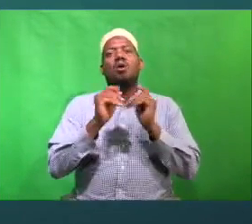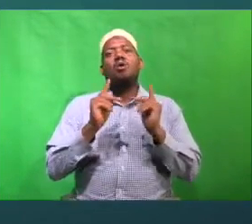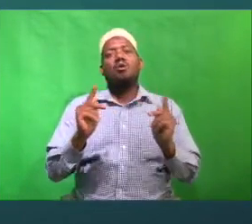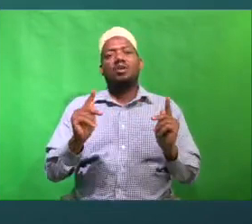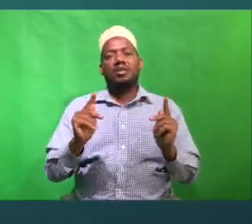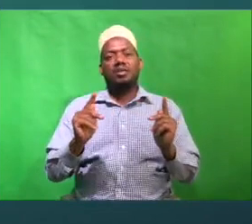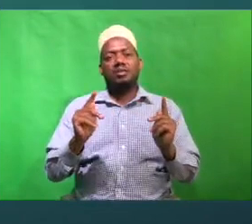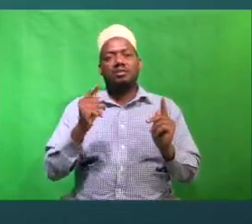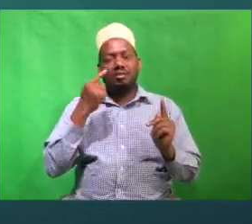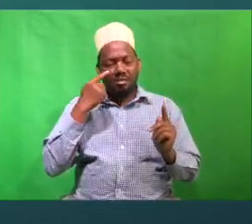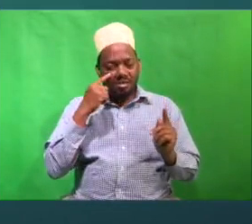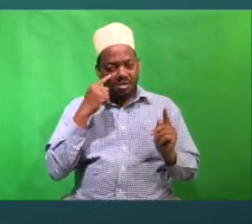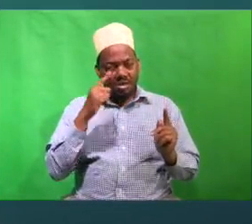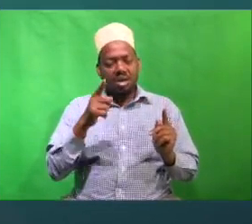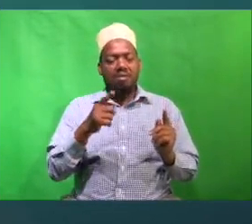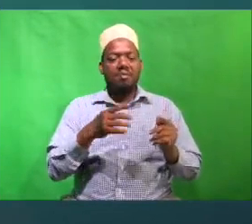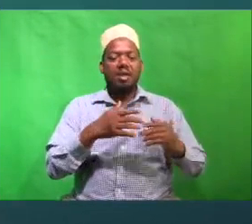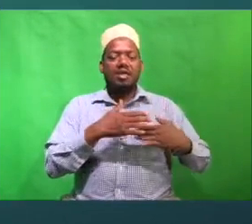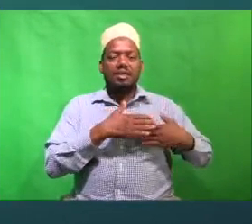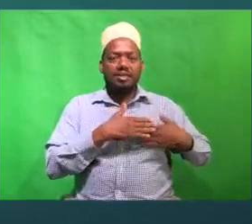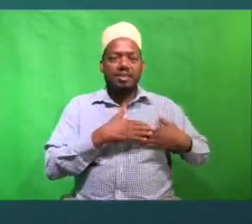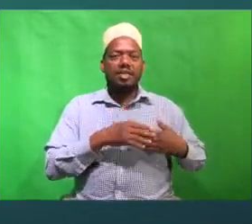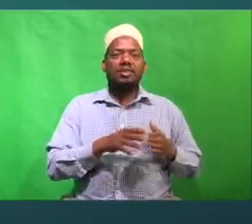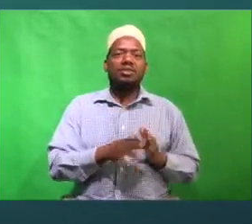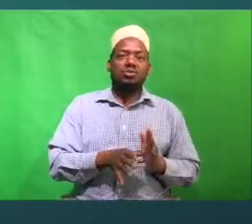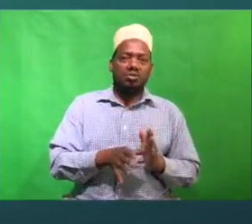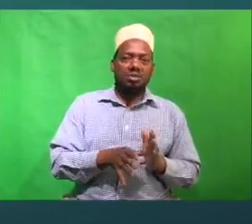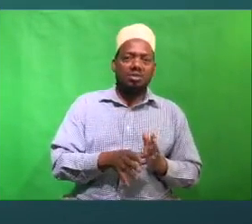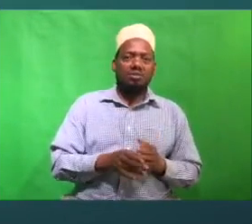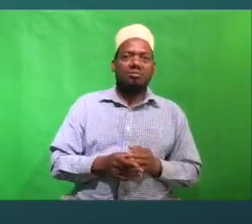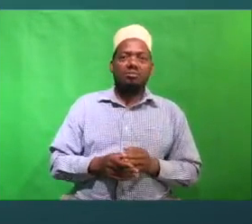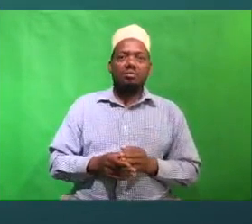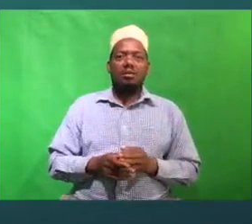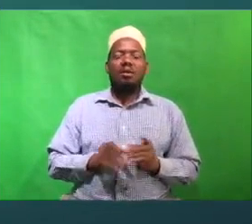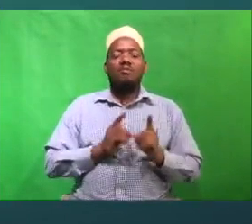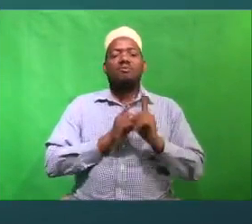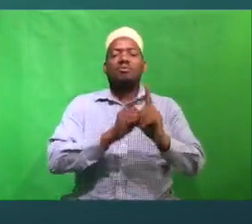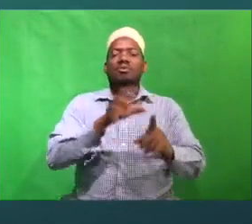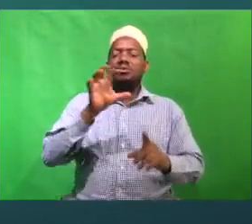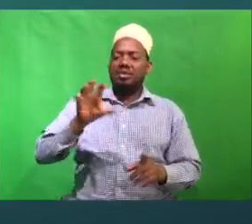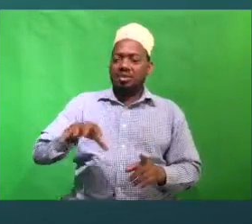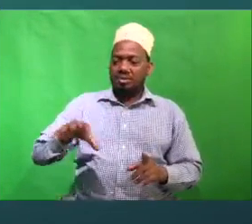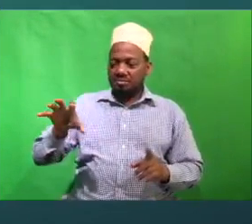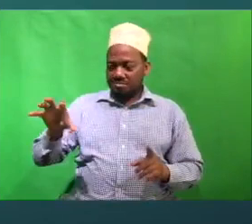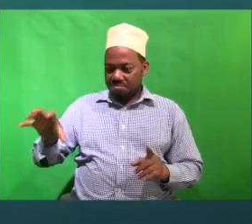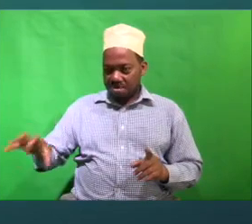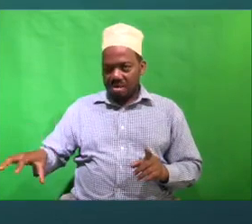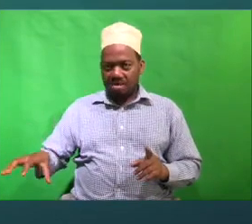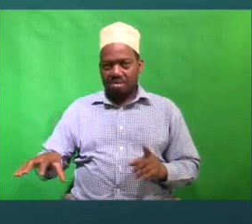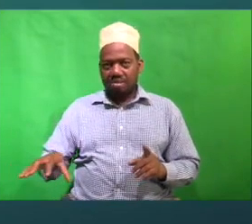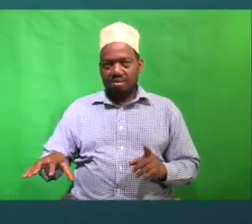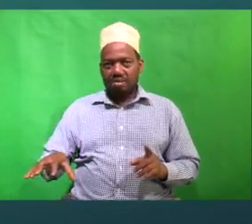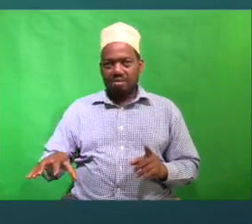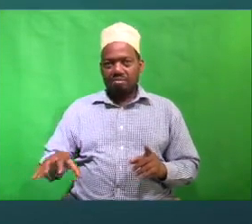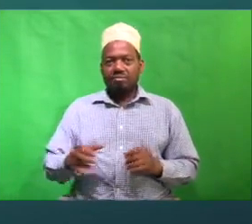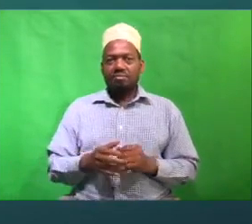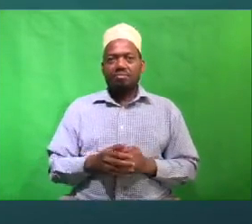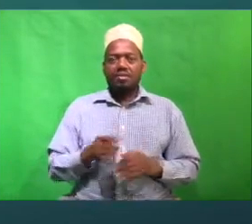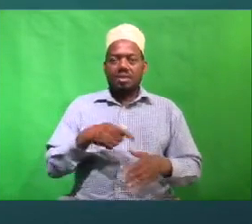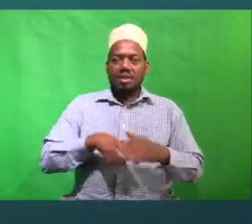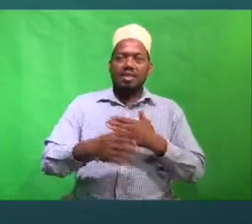Okay, well you tried, my students. The people sometimes can follow the market on the area, as you experience in our